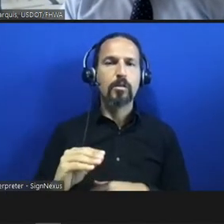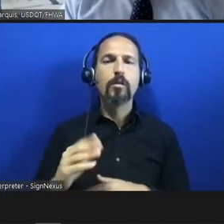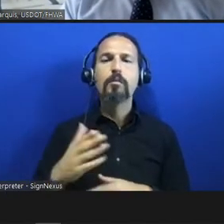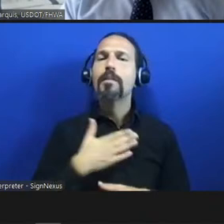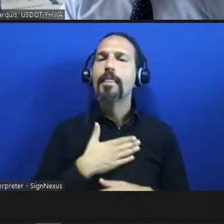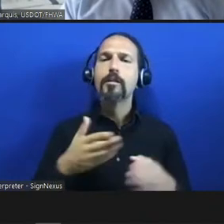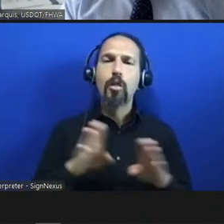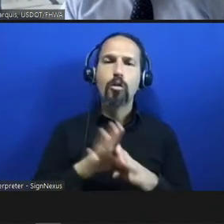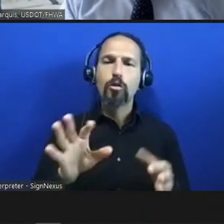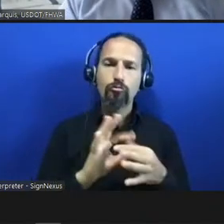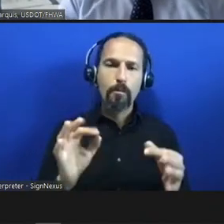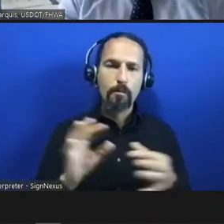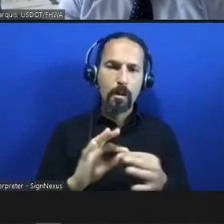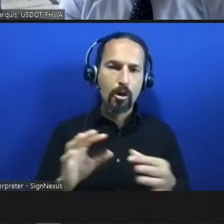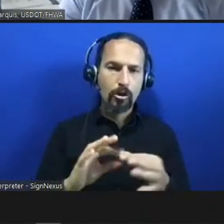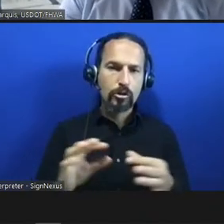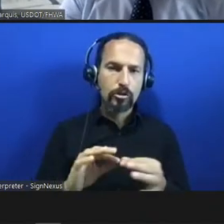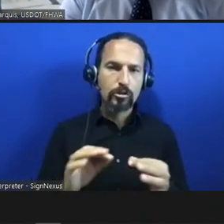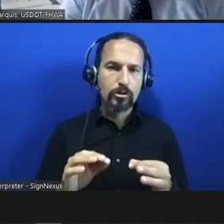conclude your remarks